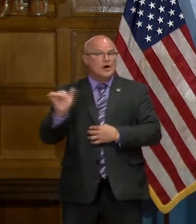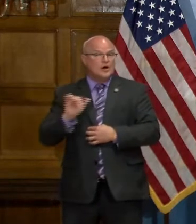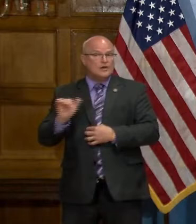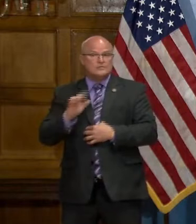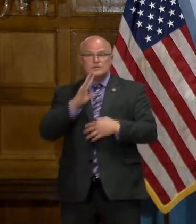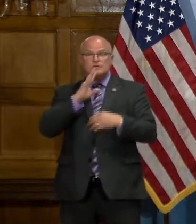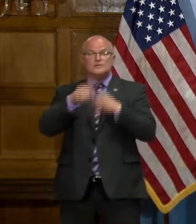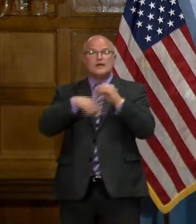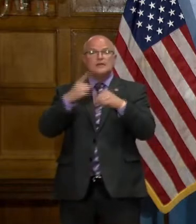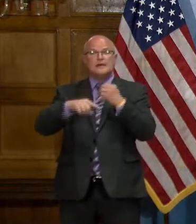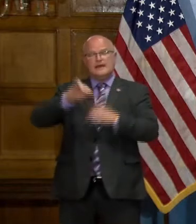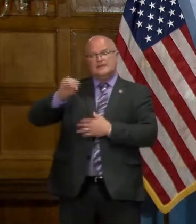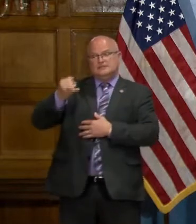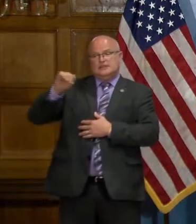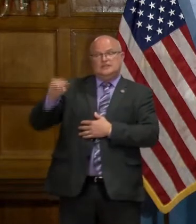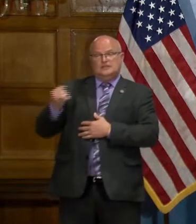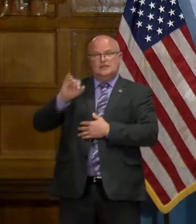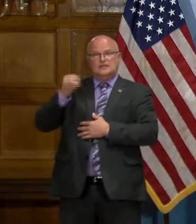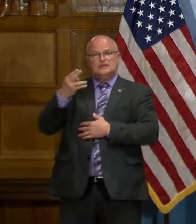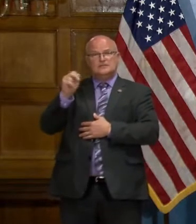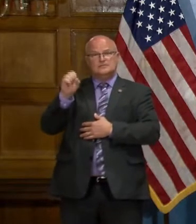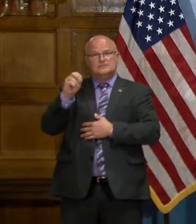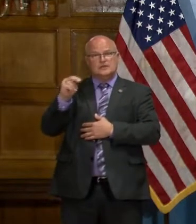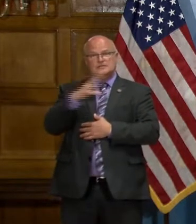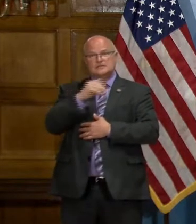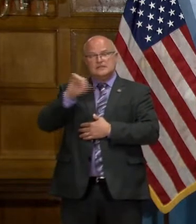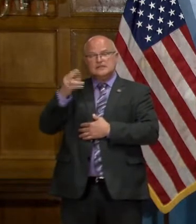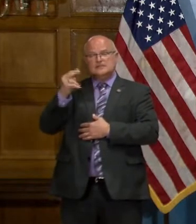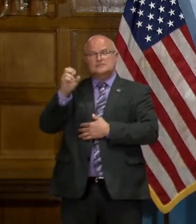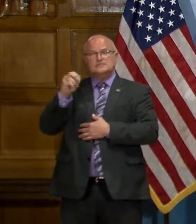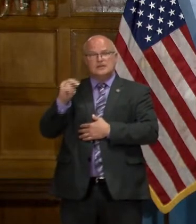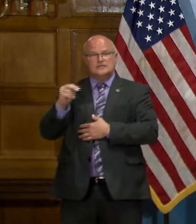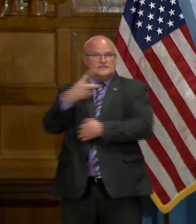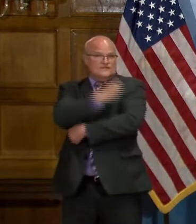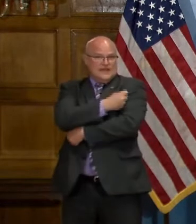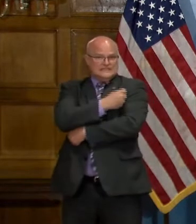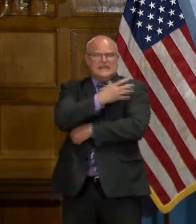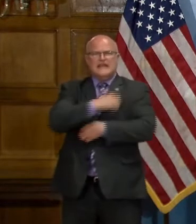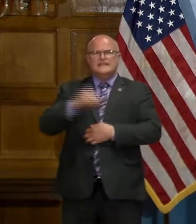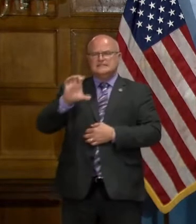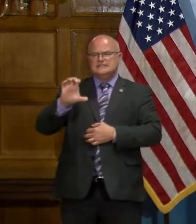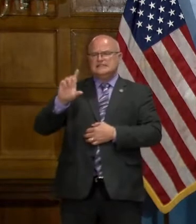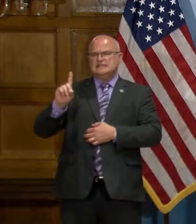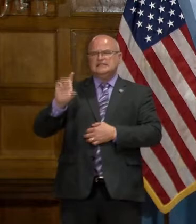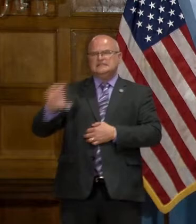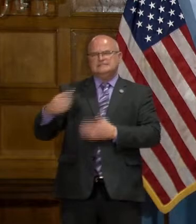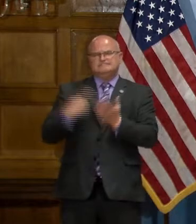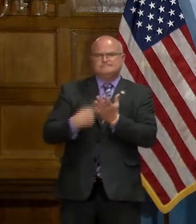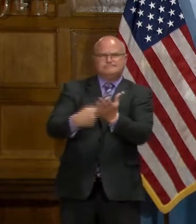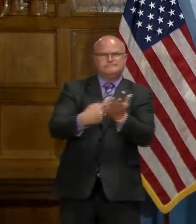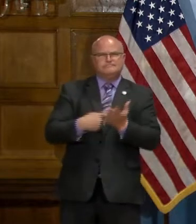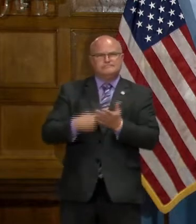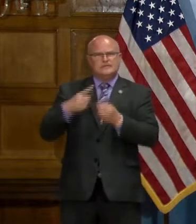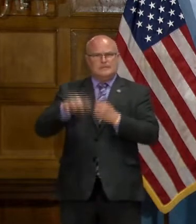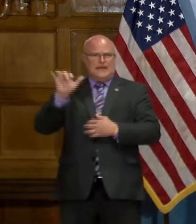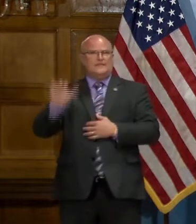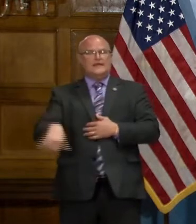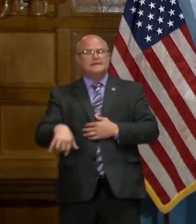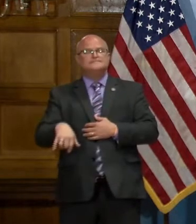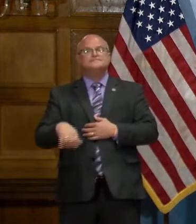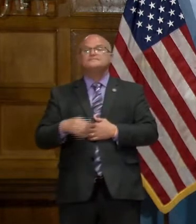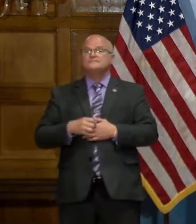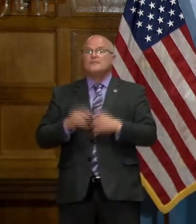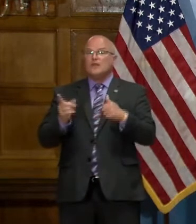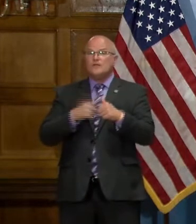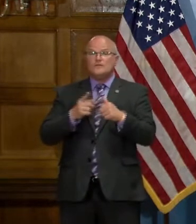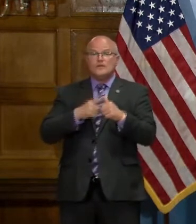address the J&J vaccine and the CDC discussion on that. Let me